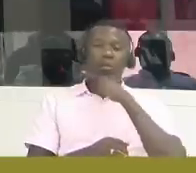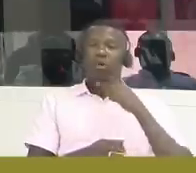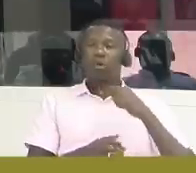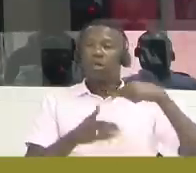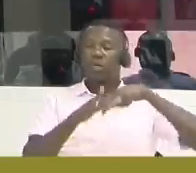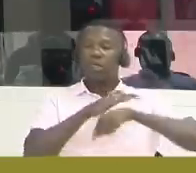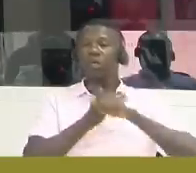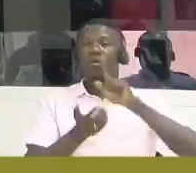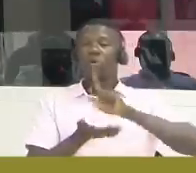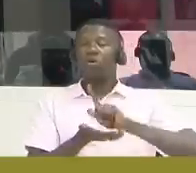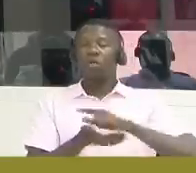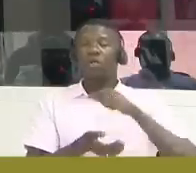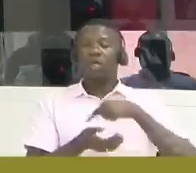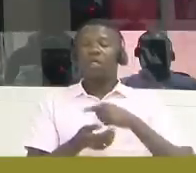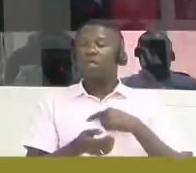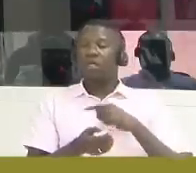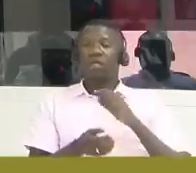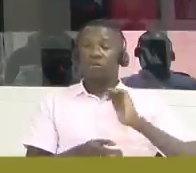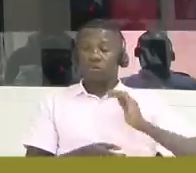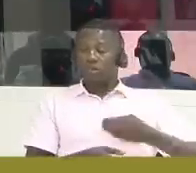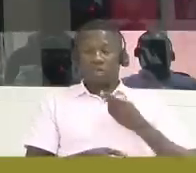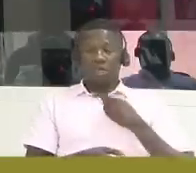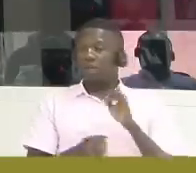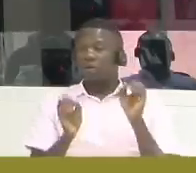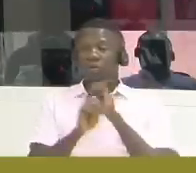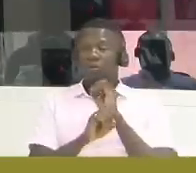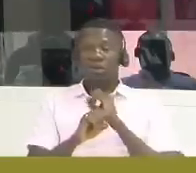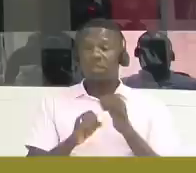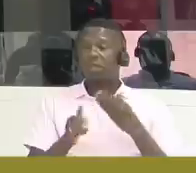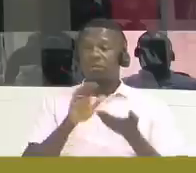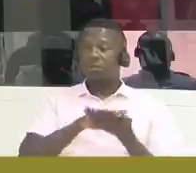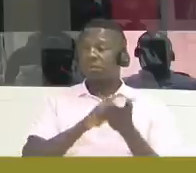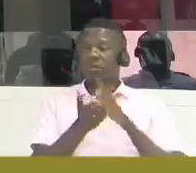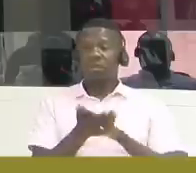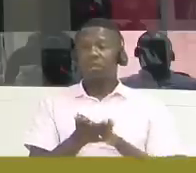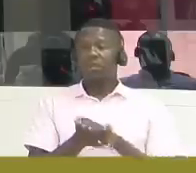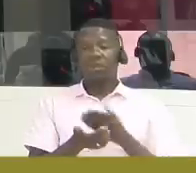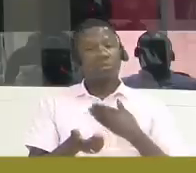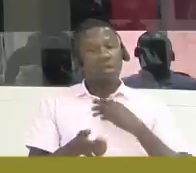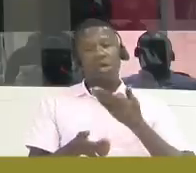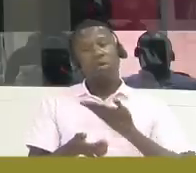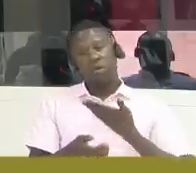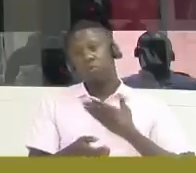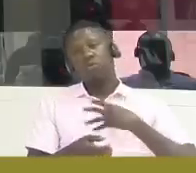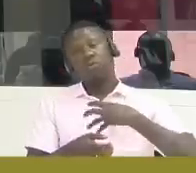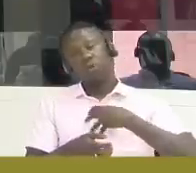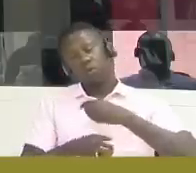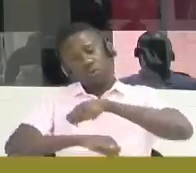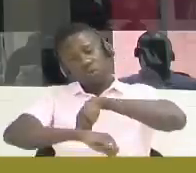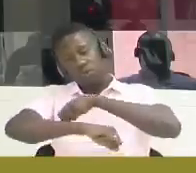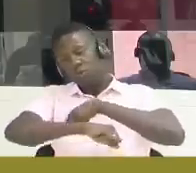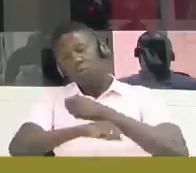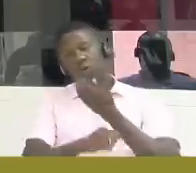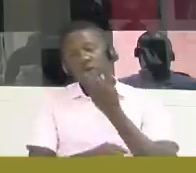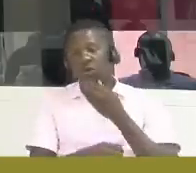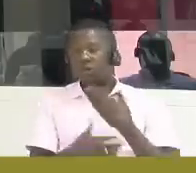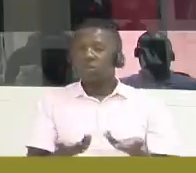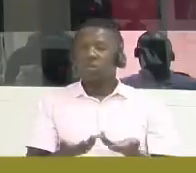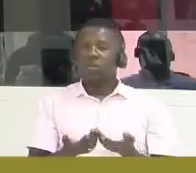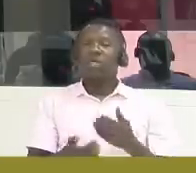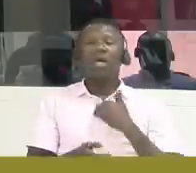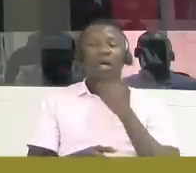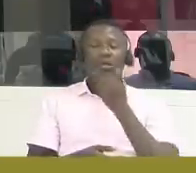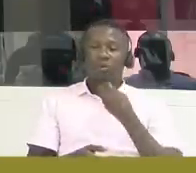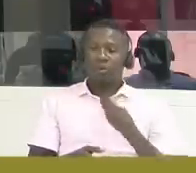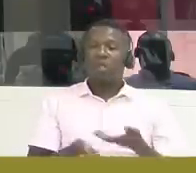no one was at the market and I was supposed to go and come and cook lunch. So she asked me to give her the money. There